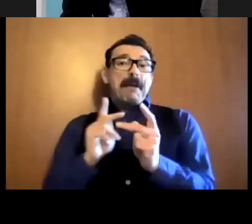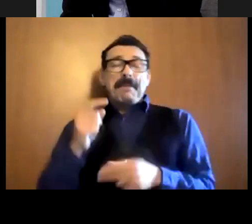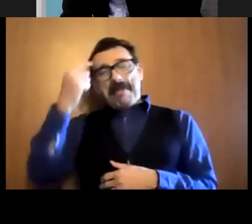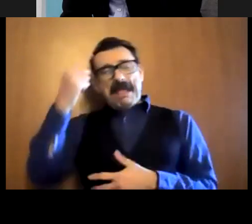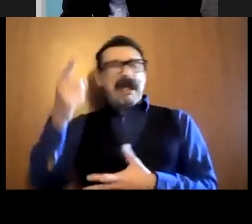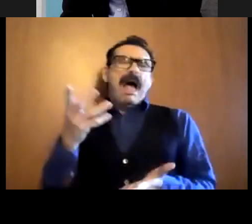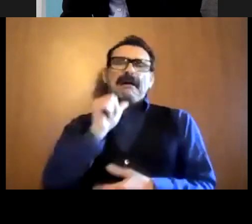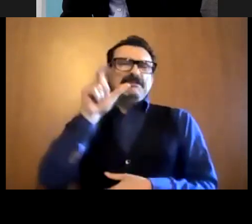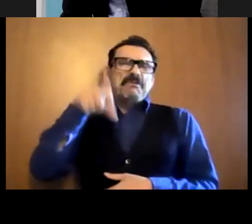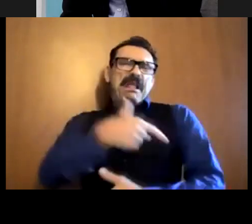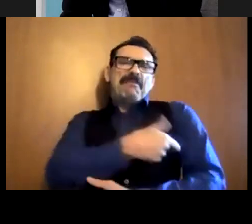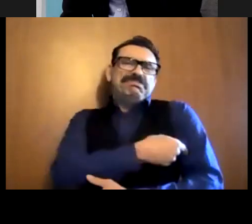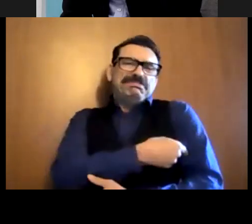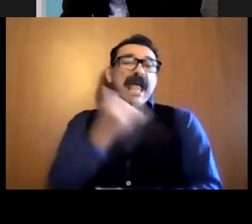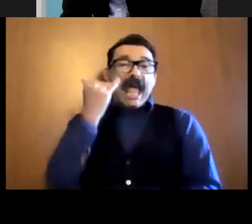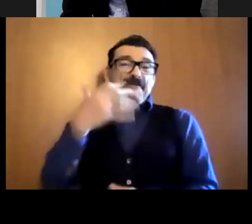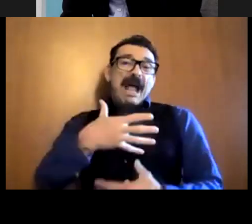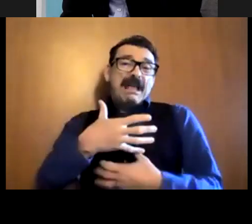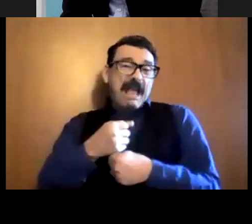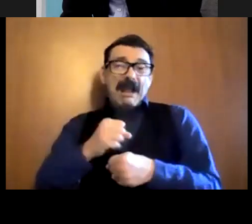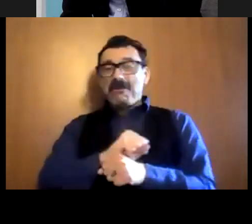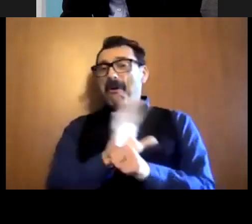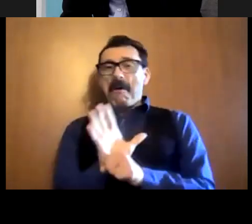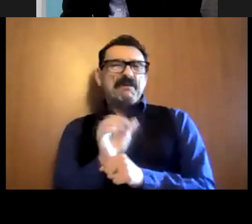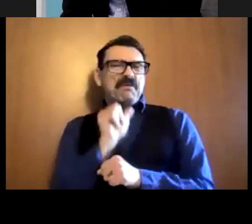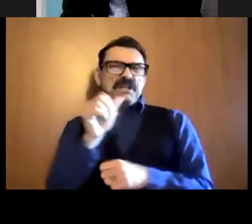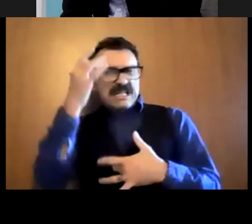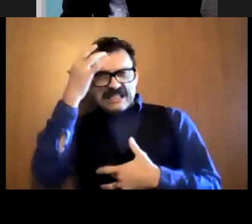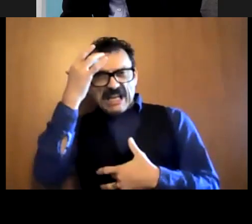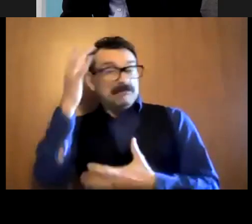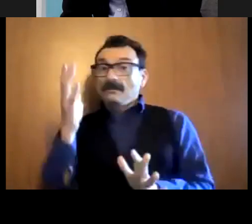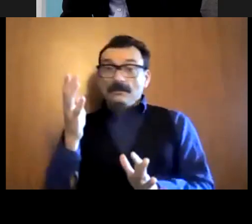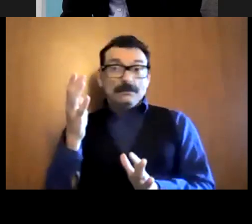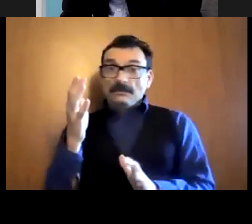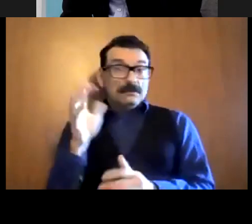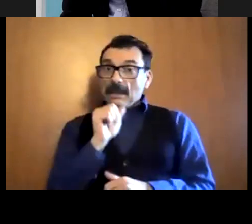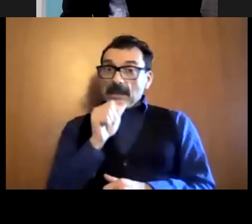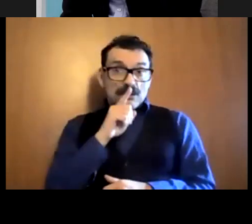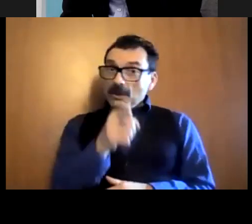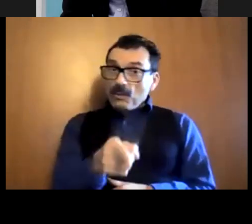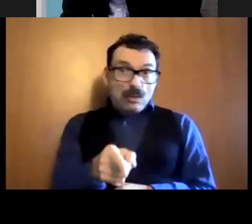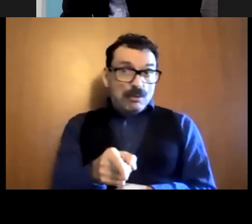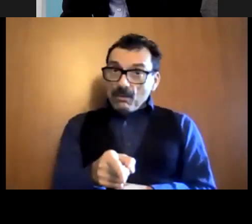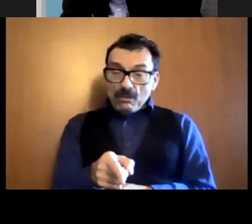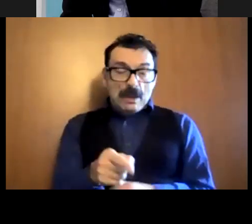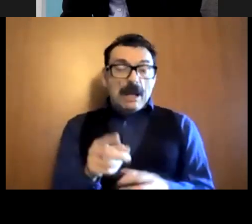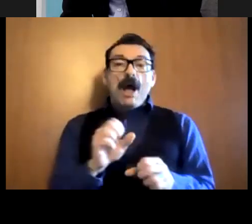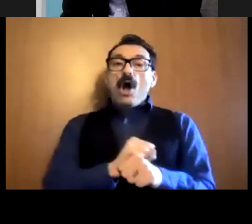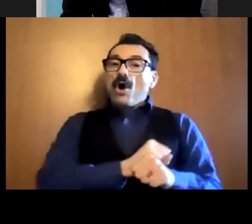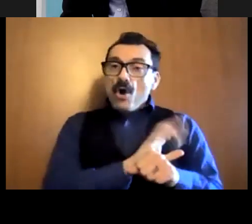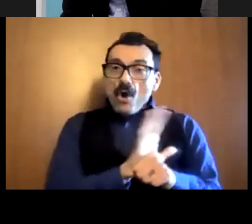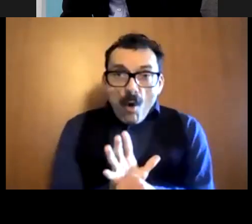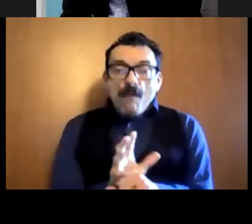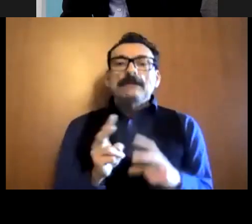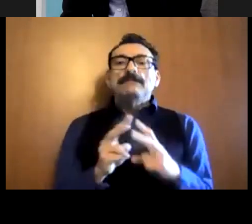not the case. And the data is like bearing that out now that we're looking back. It is still very dangerous. And you have to also remember that it could